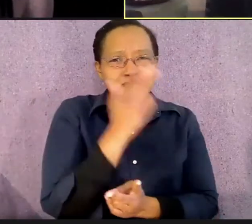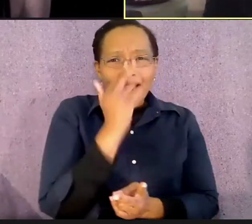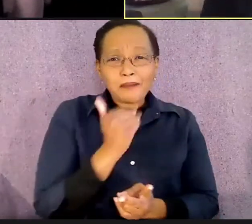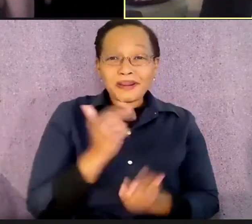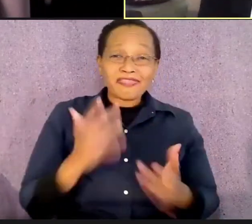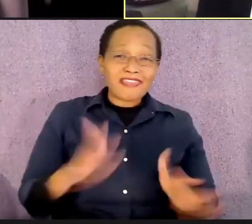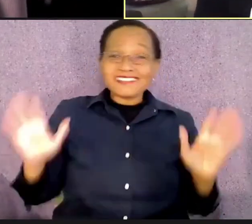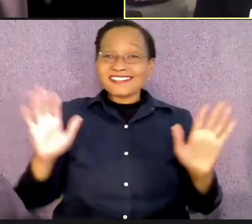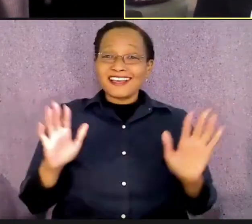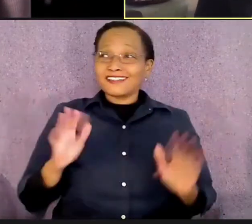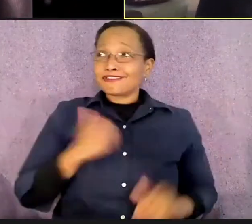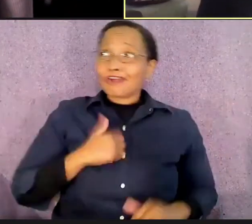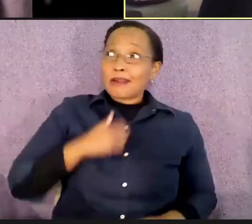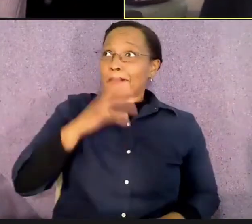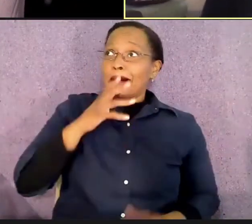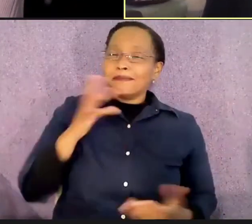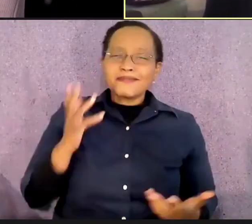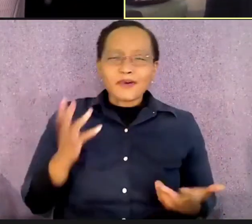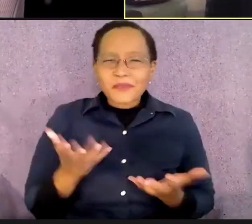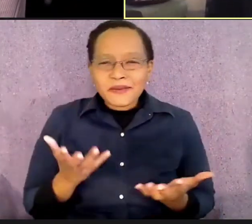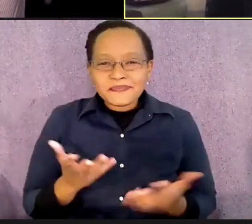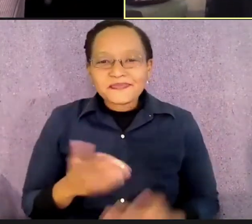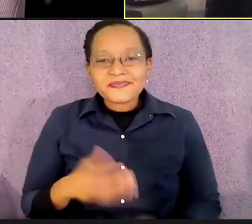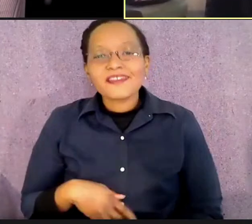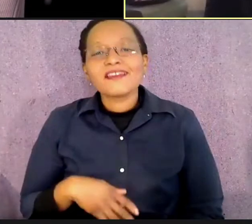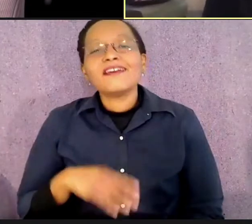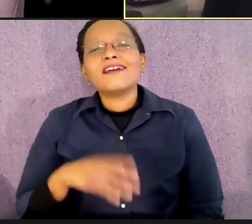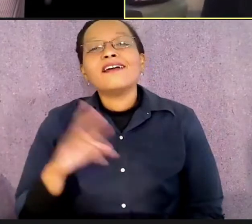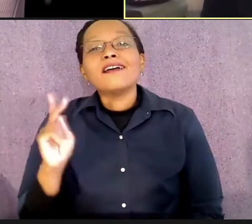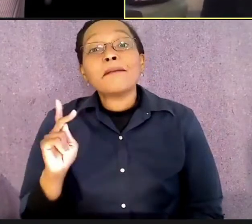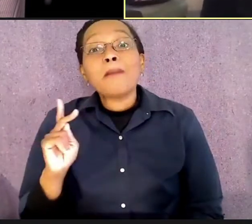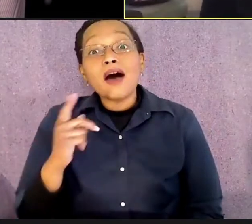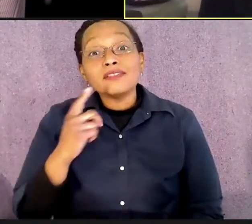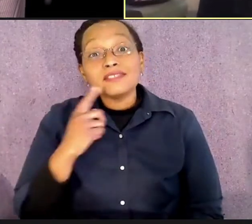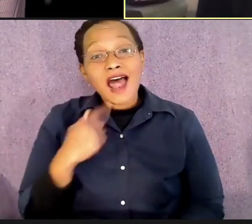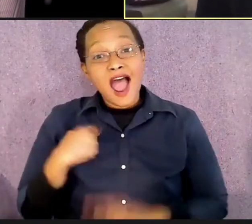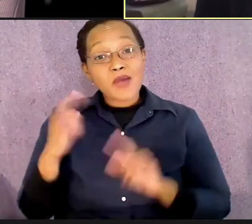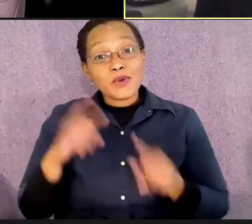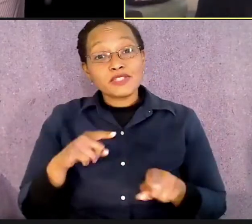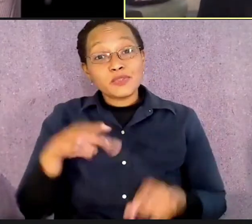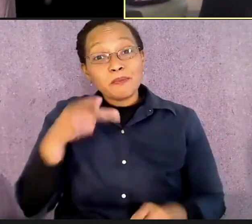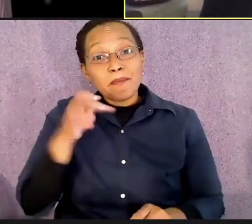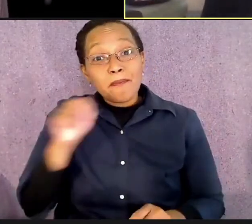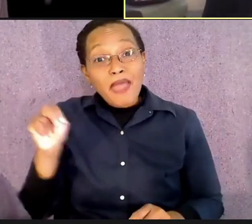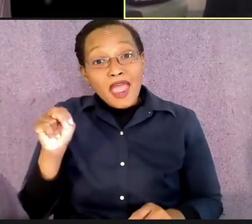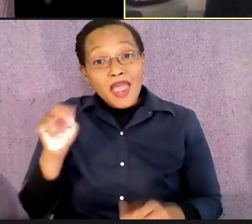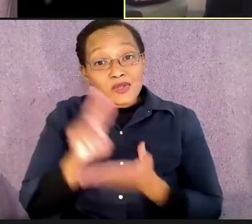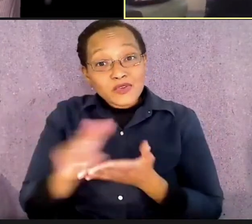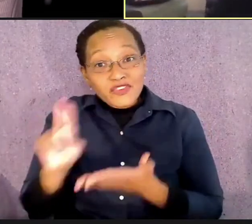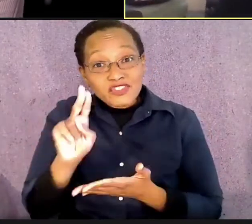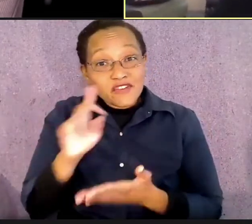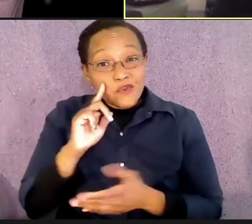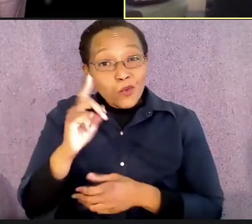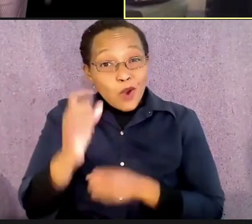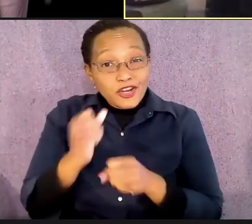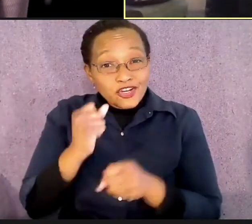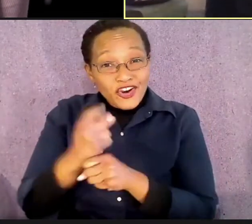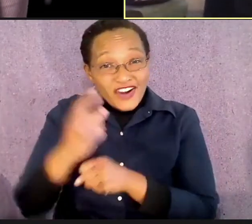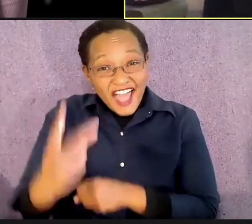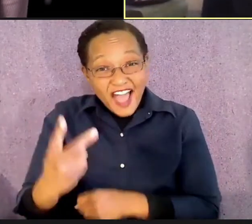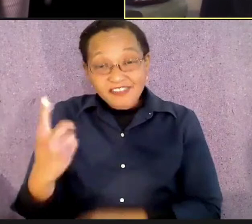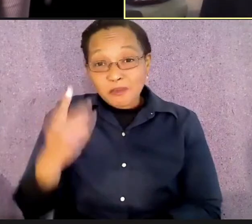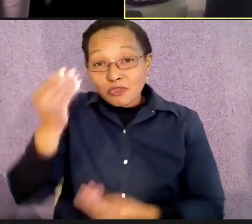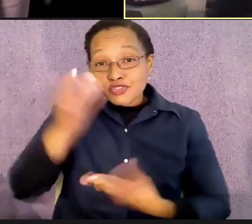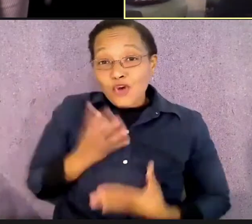I'd been at UPenn for about a year and a half, and then somebody's like, Donald Trump graduated from here. And I'm like, what? Oh, I got to get out of here. This was in the